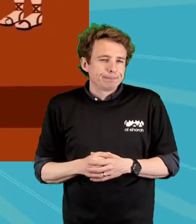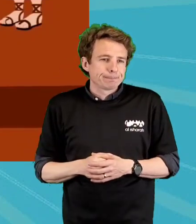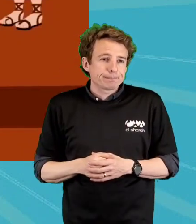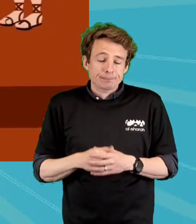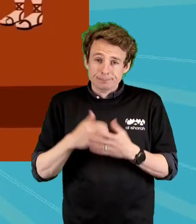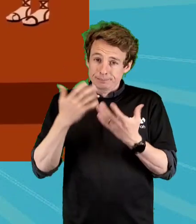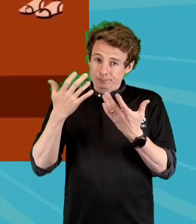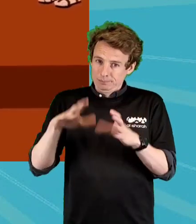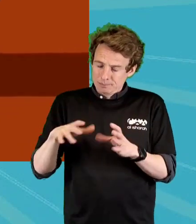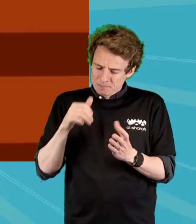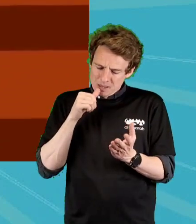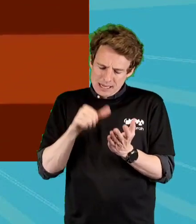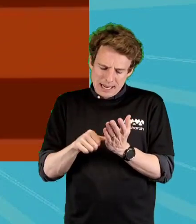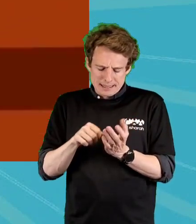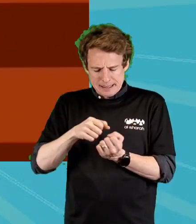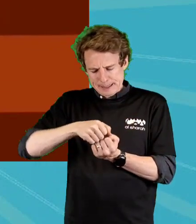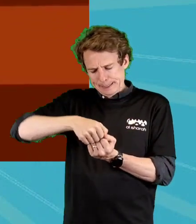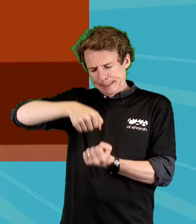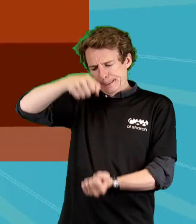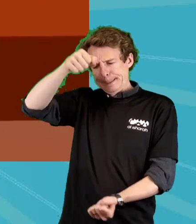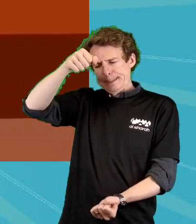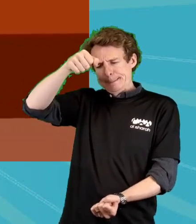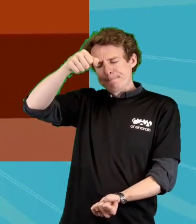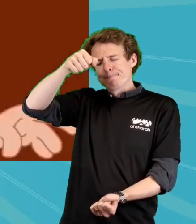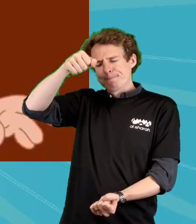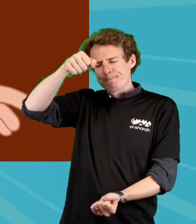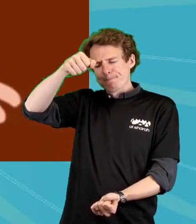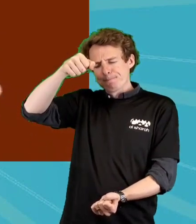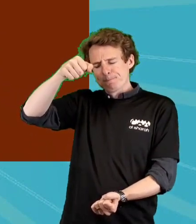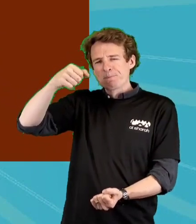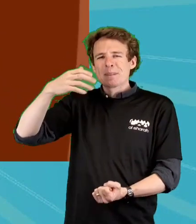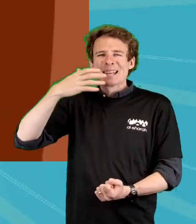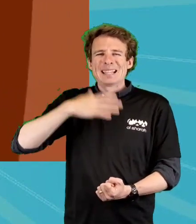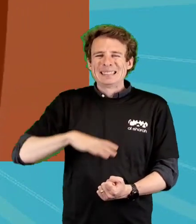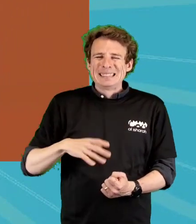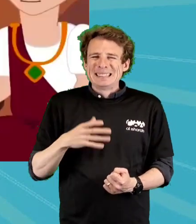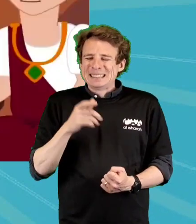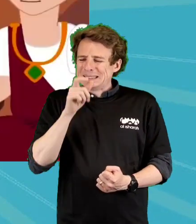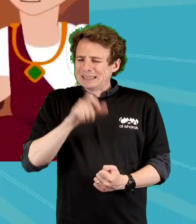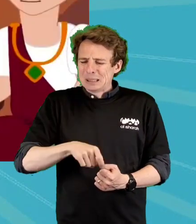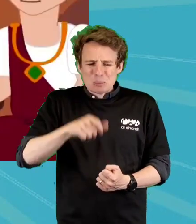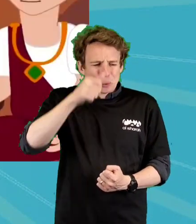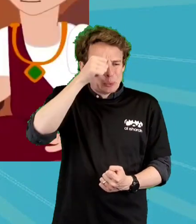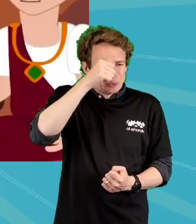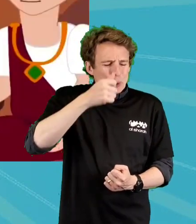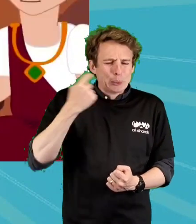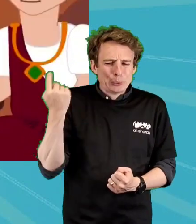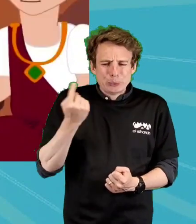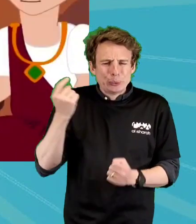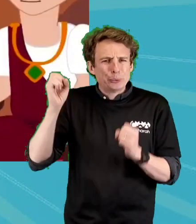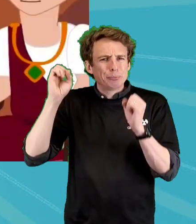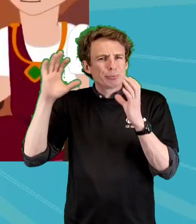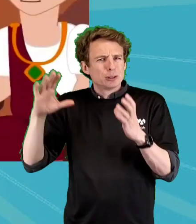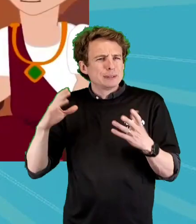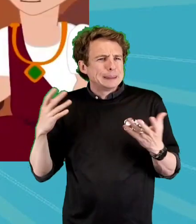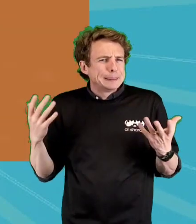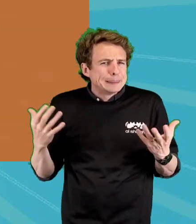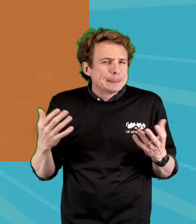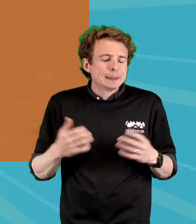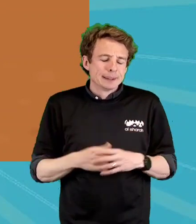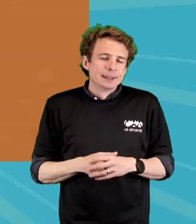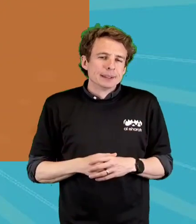Jerusalem. After receiving the letter from the Prophet, he wanted to talk to someone who knew the